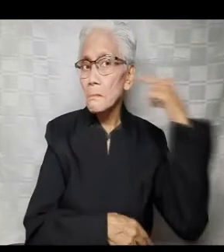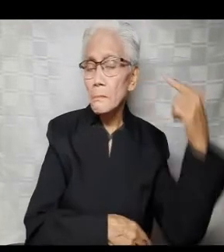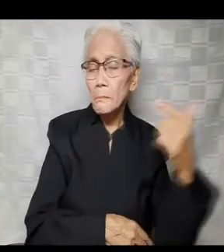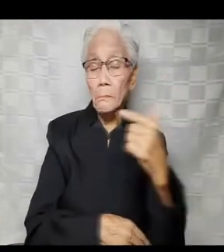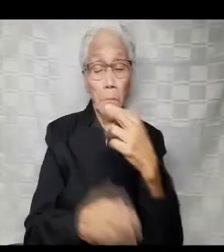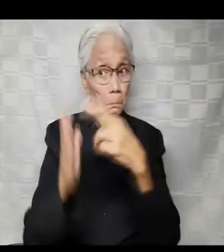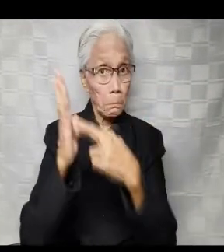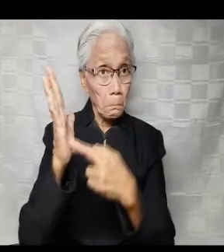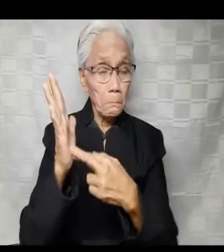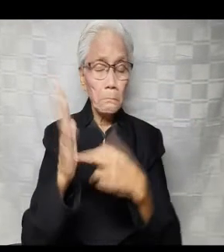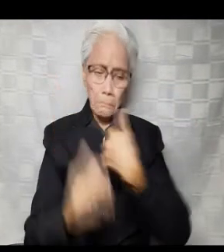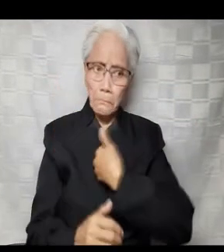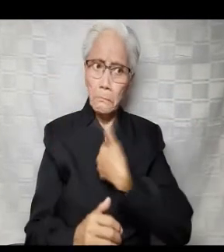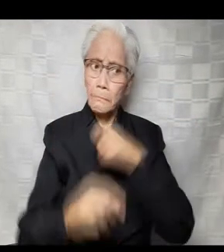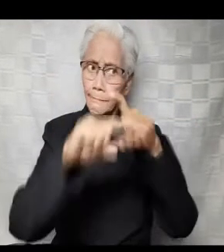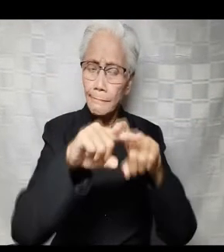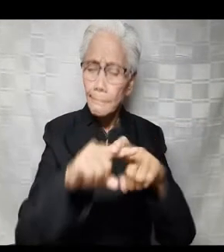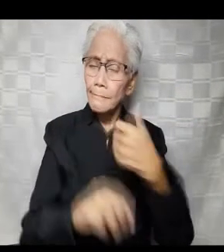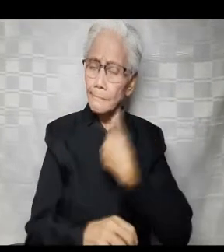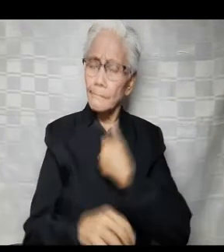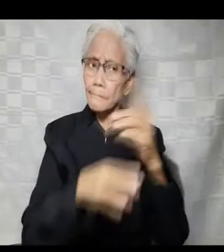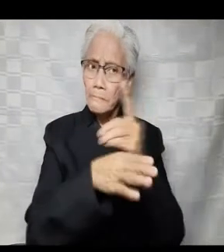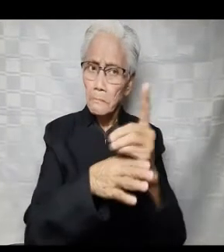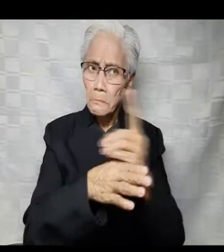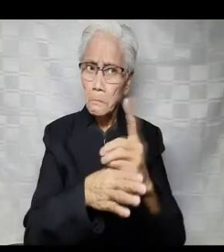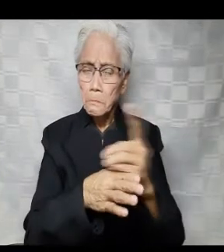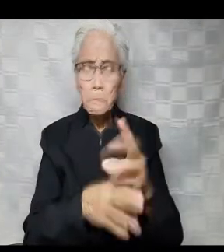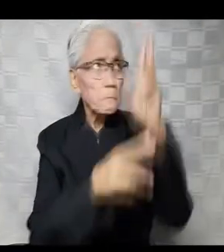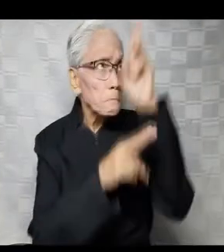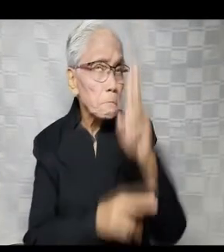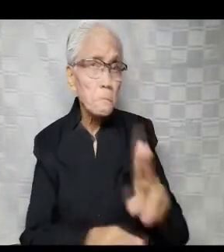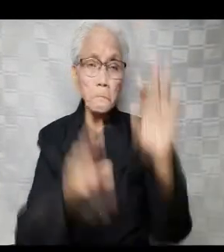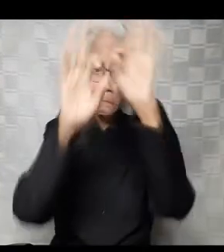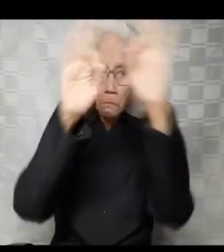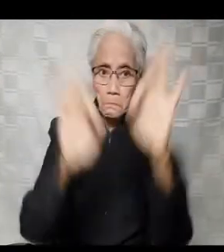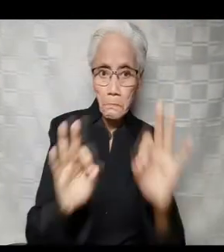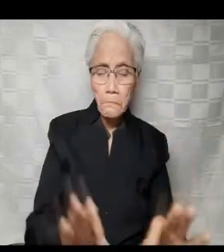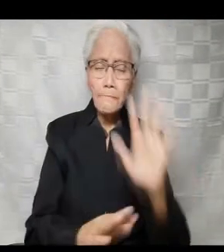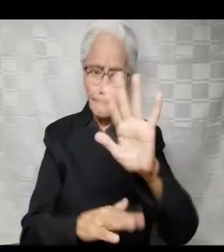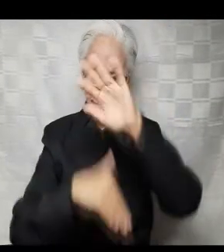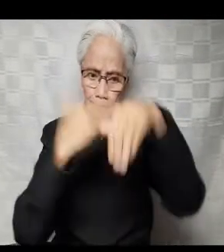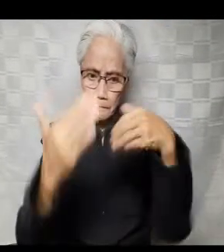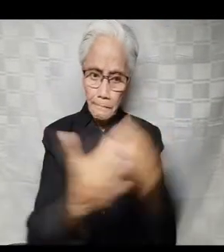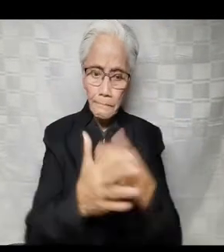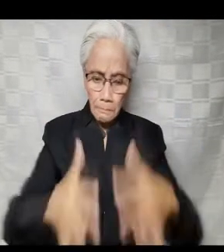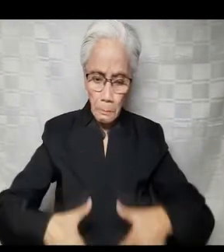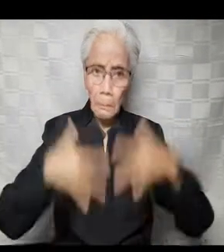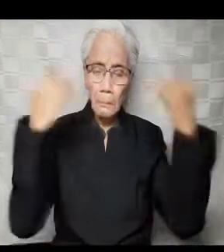Rule, self-reliance, self-discipline, and honor, formed the foundation on which he built his entire